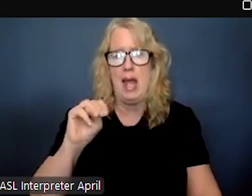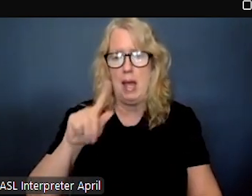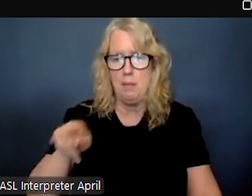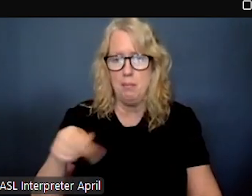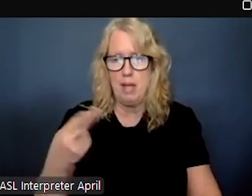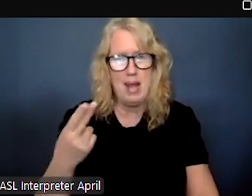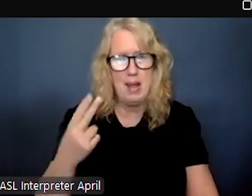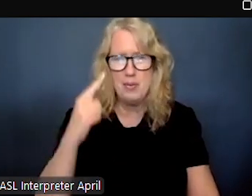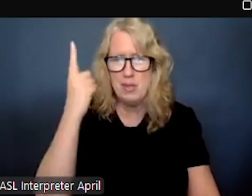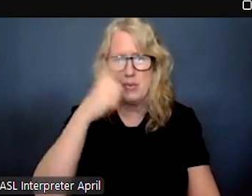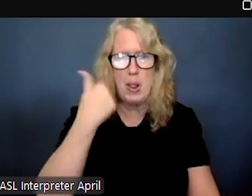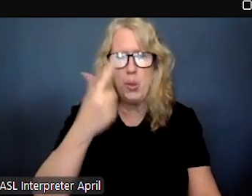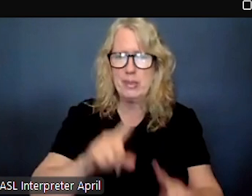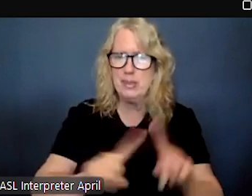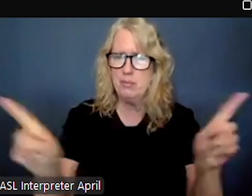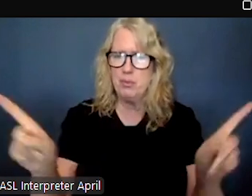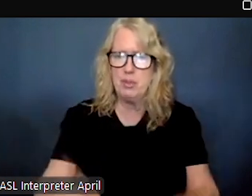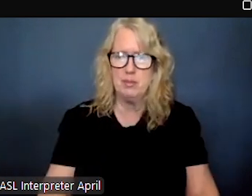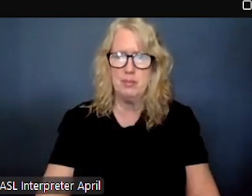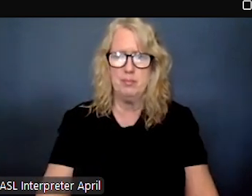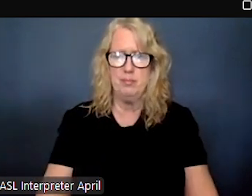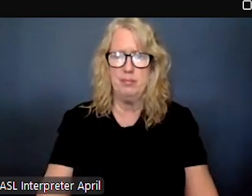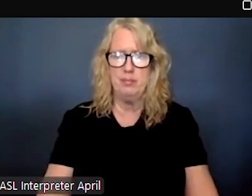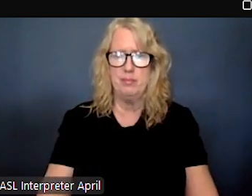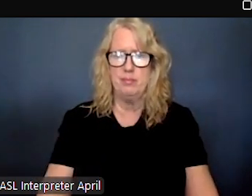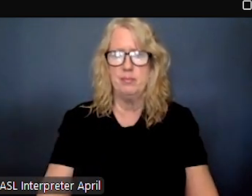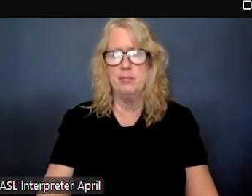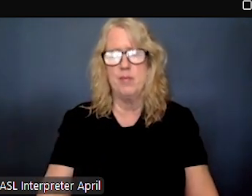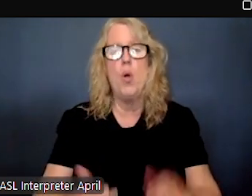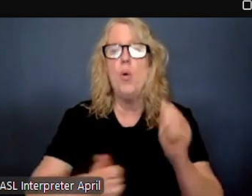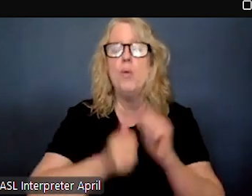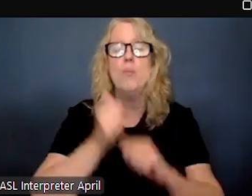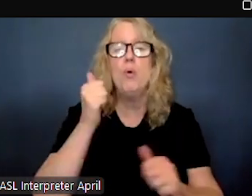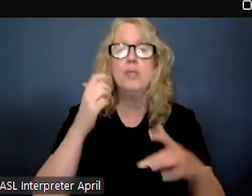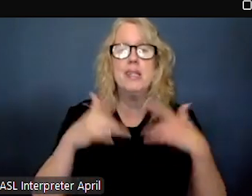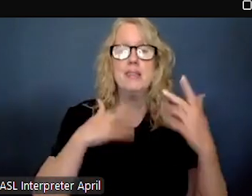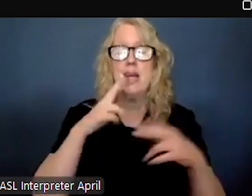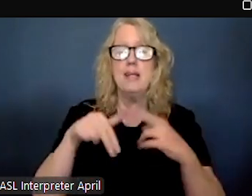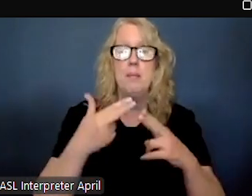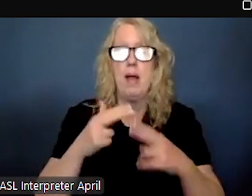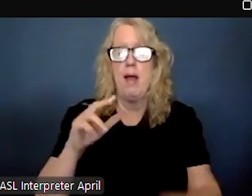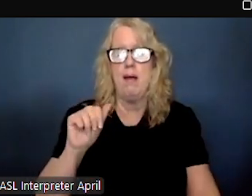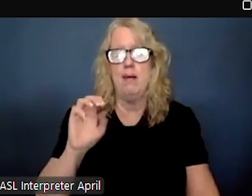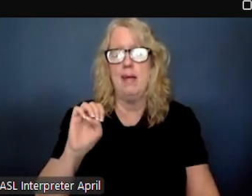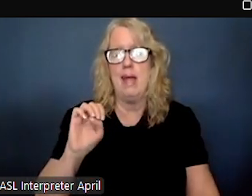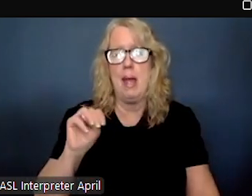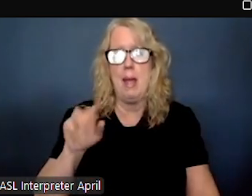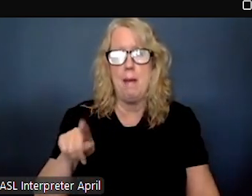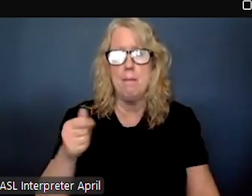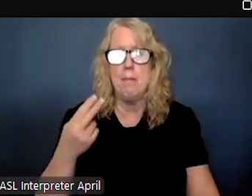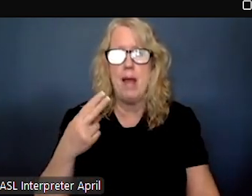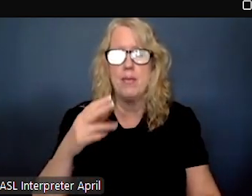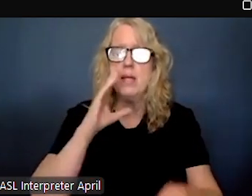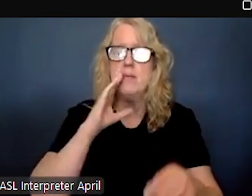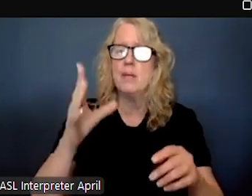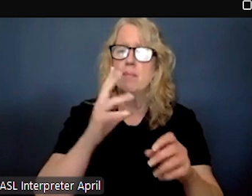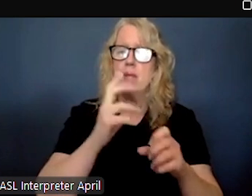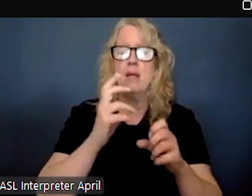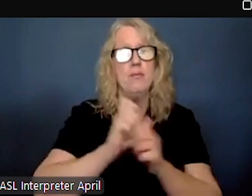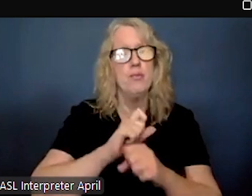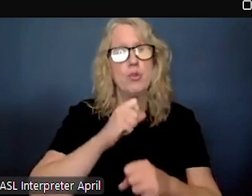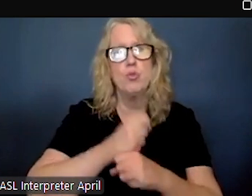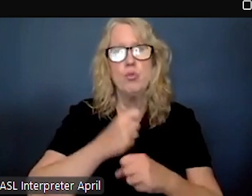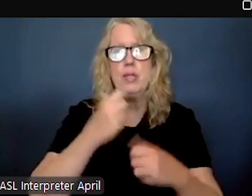that look at all different? Yeah, so one of the most exciting things about Empath is the creation of a lot